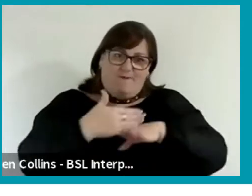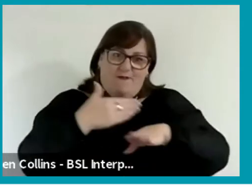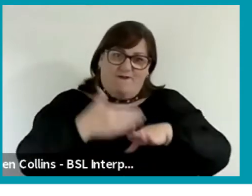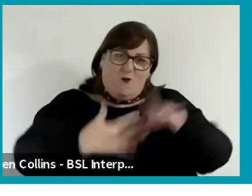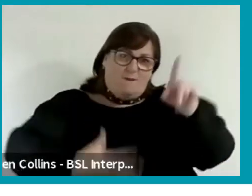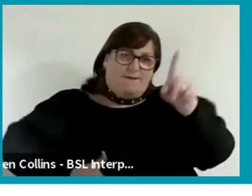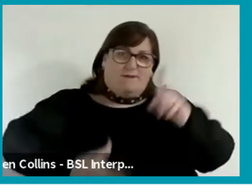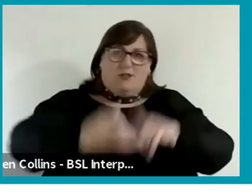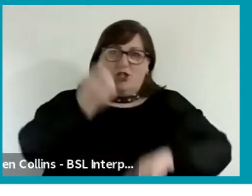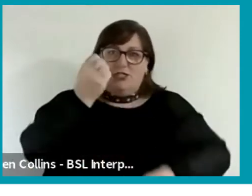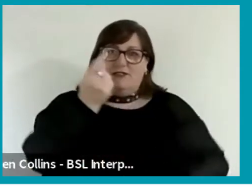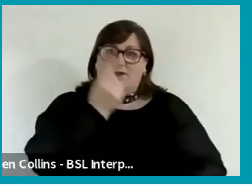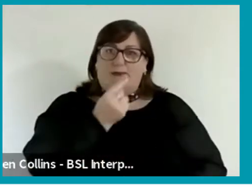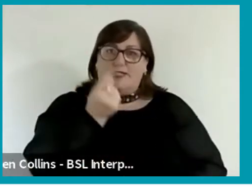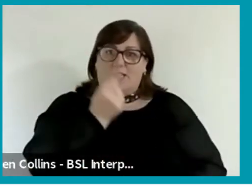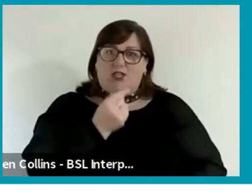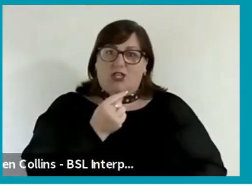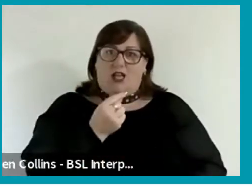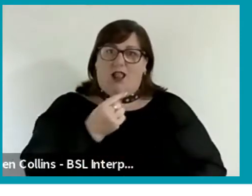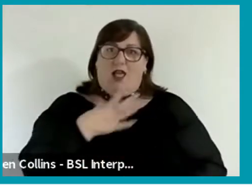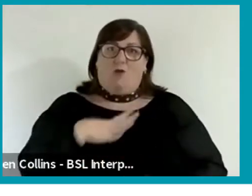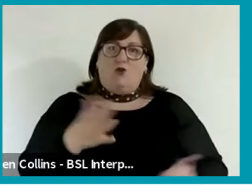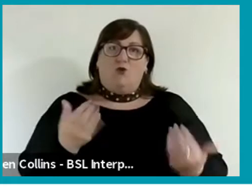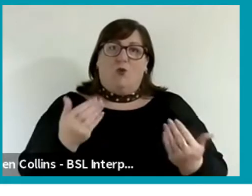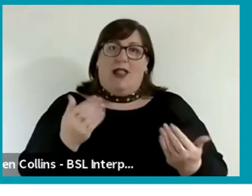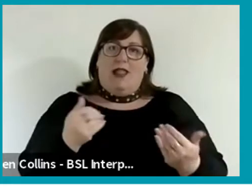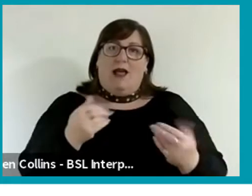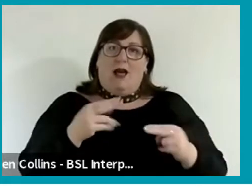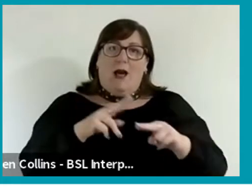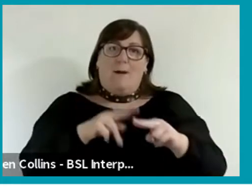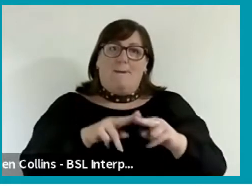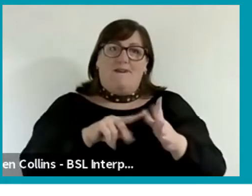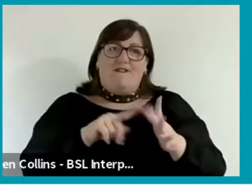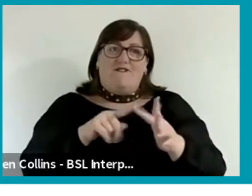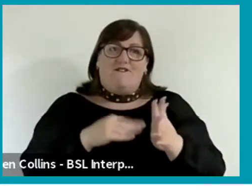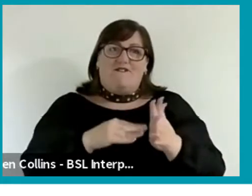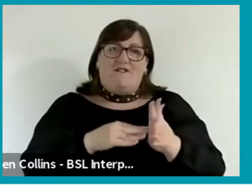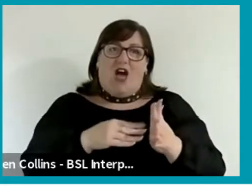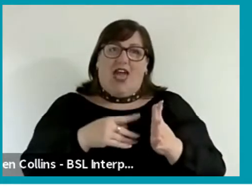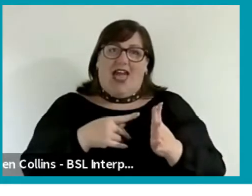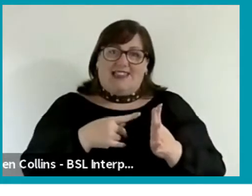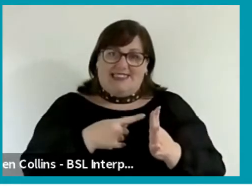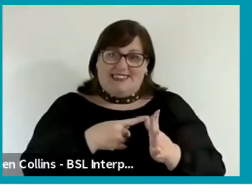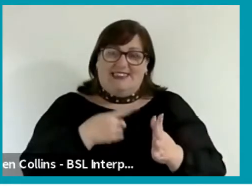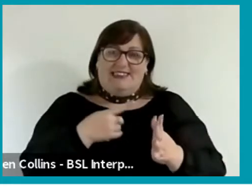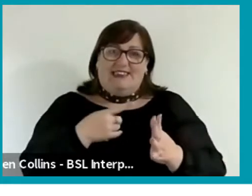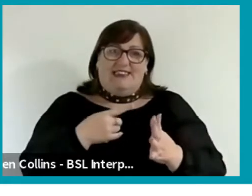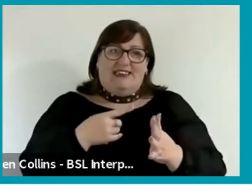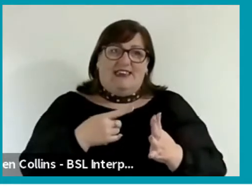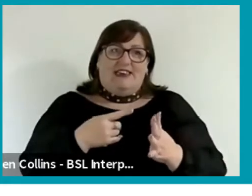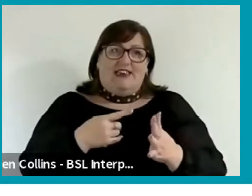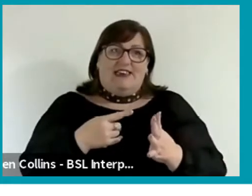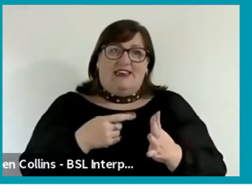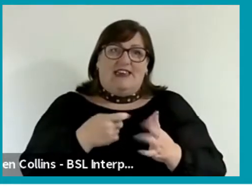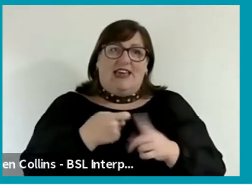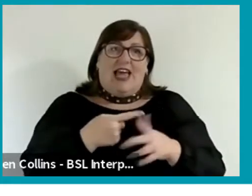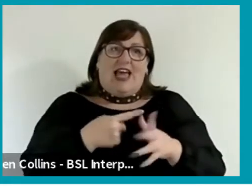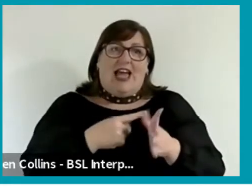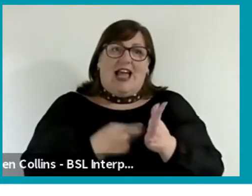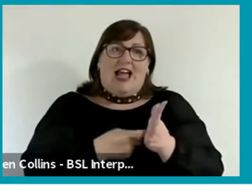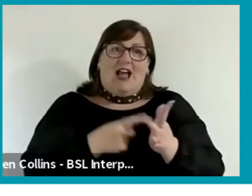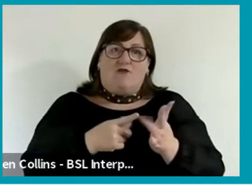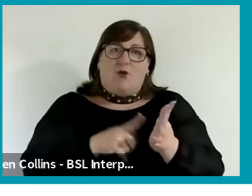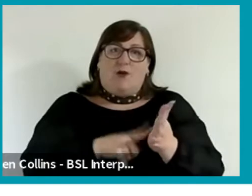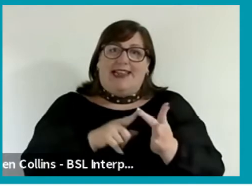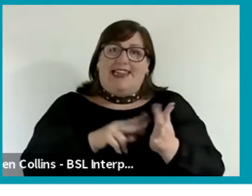I want to welcome Faizah, Sam and Karolina here today. Thank you all so much for joining us. I thought what we